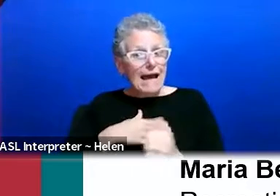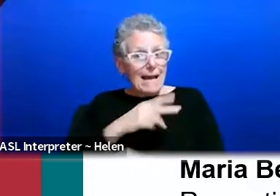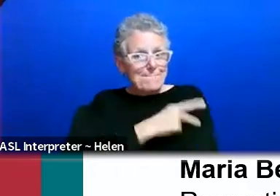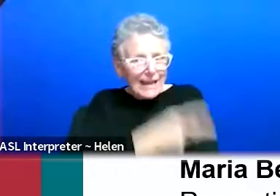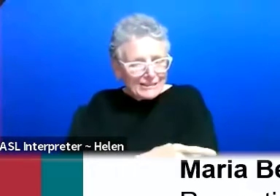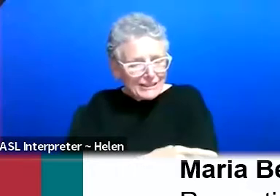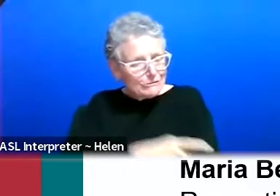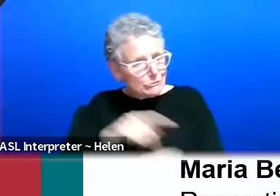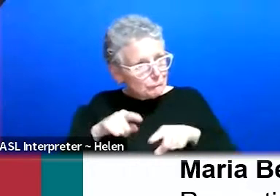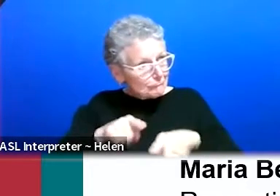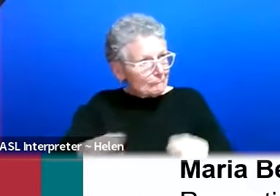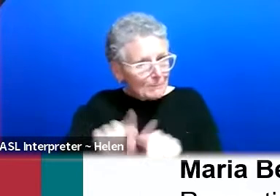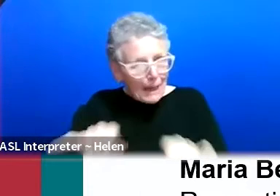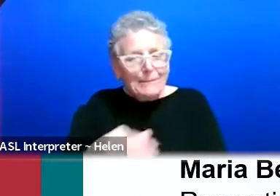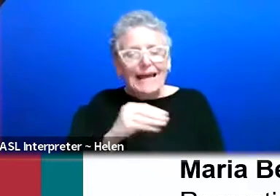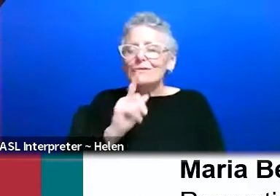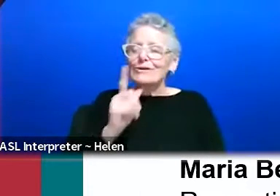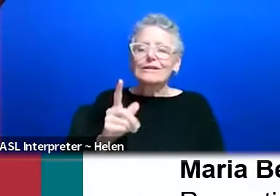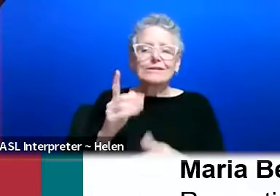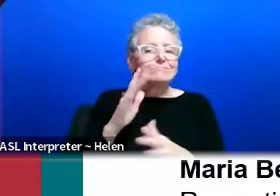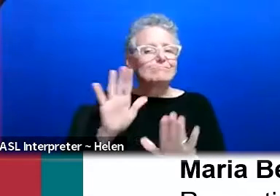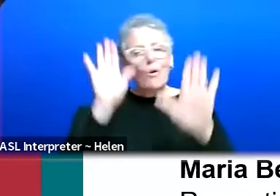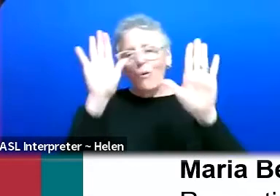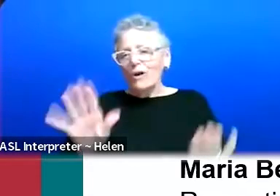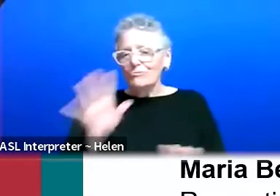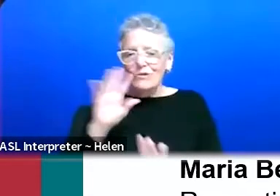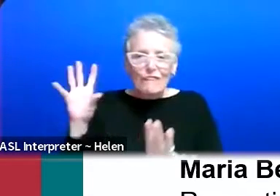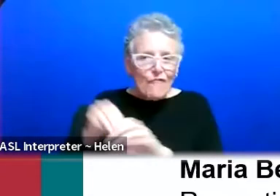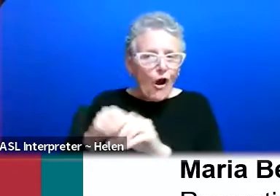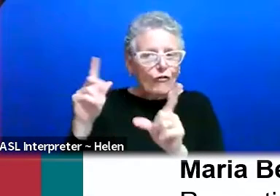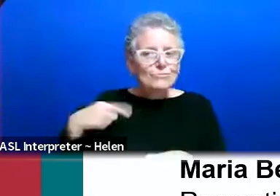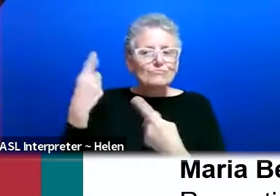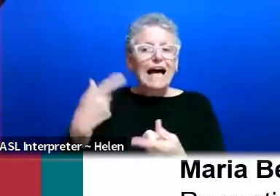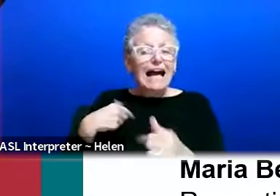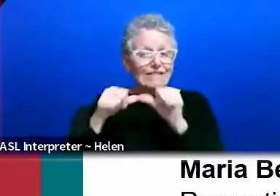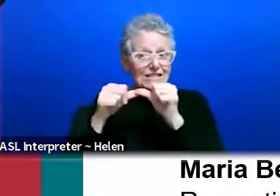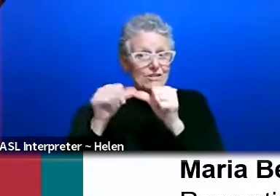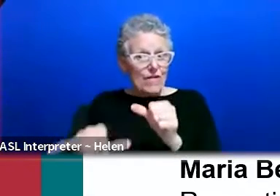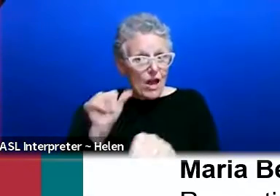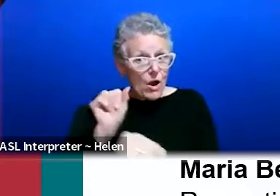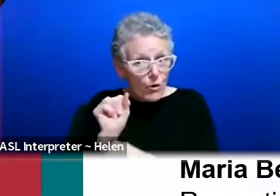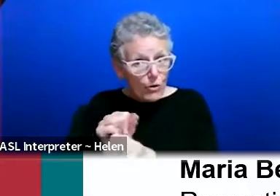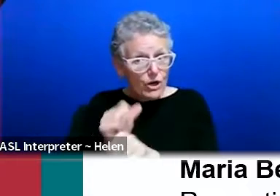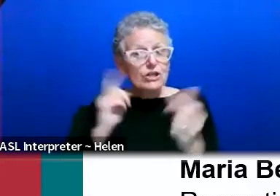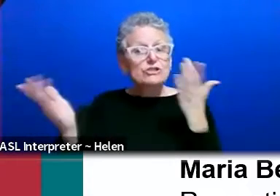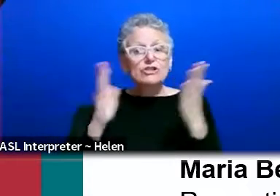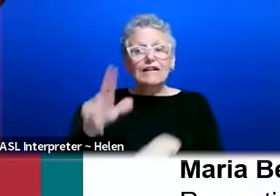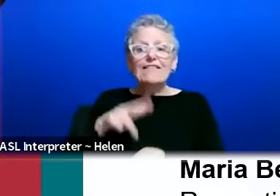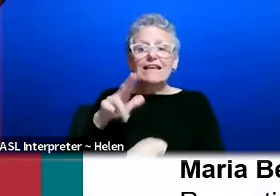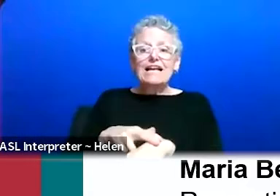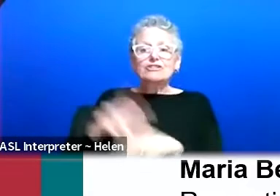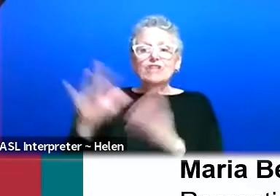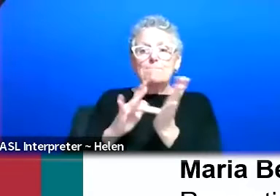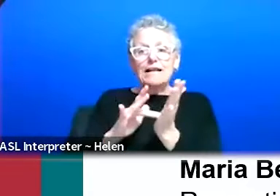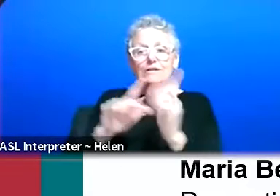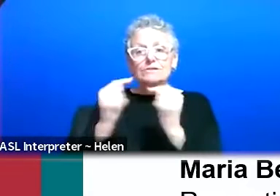and really it has been just a wonderful thing to be part of. So I've continued that work, serving on the national medical team for the